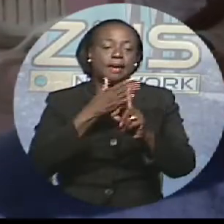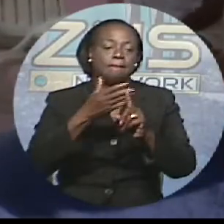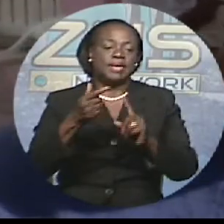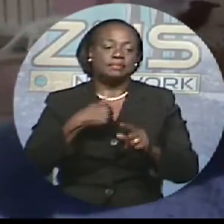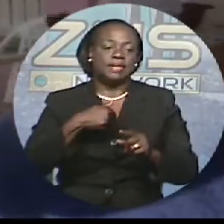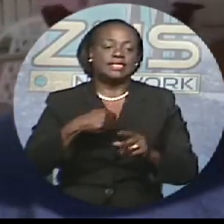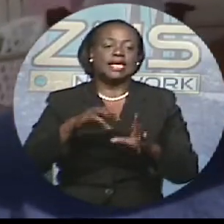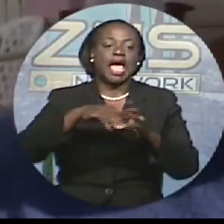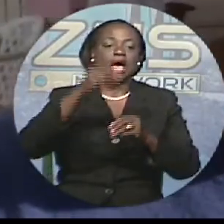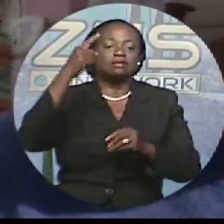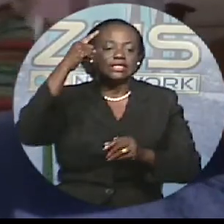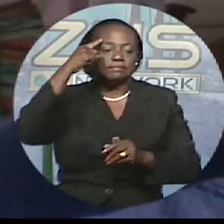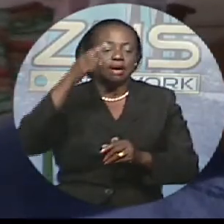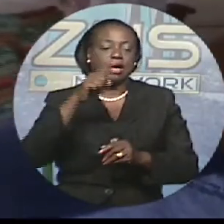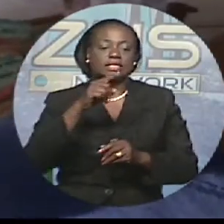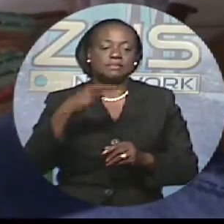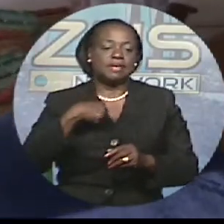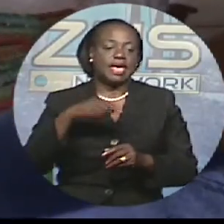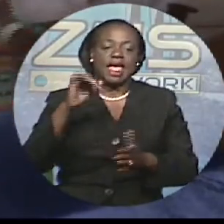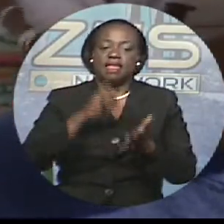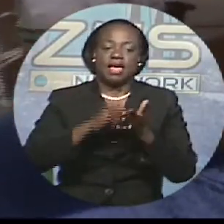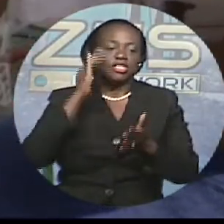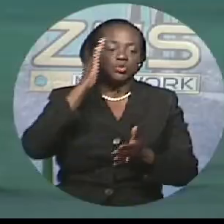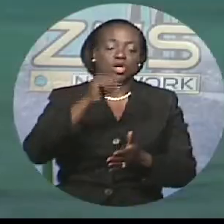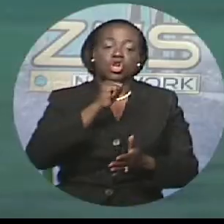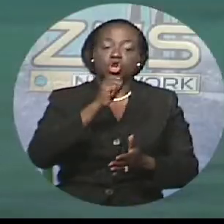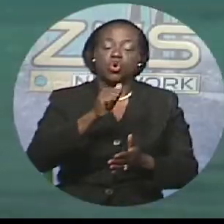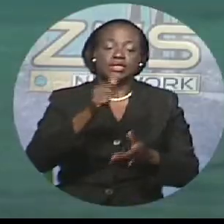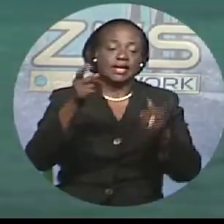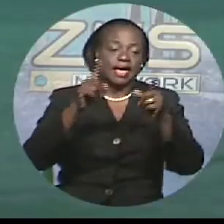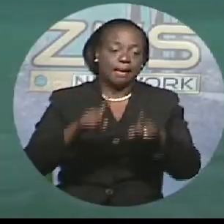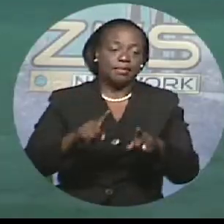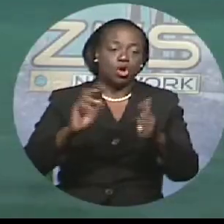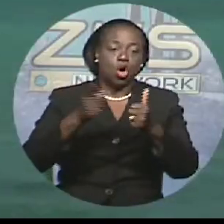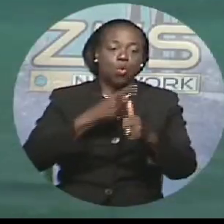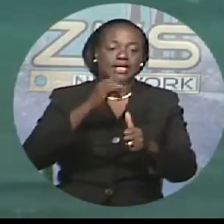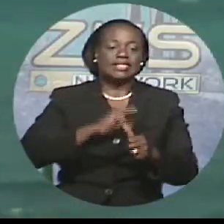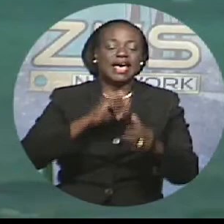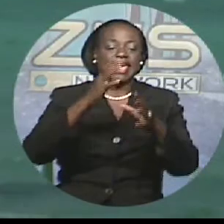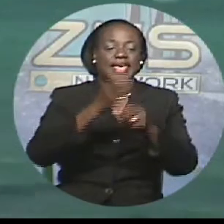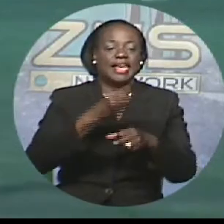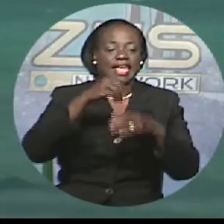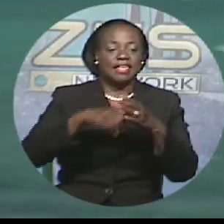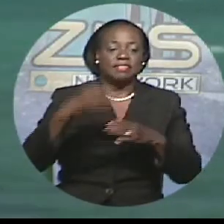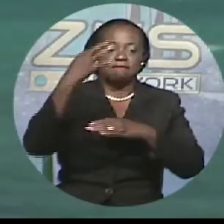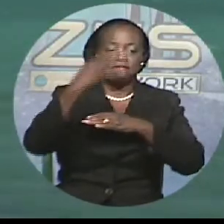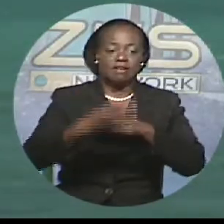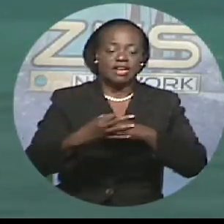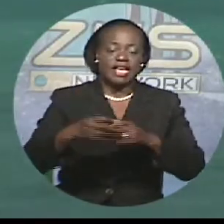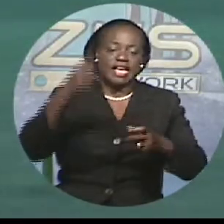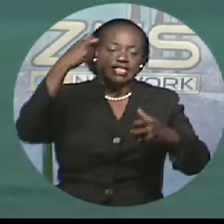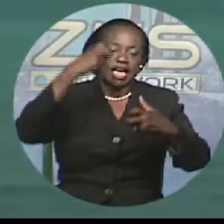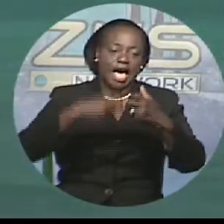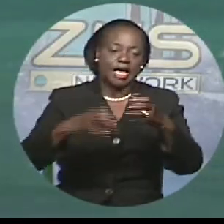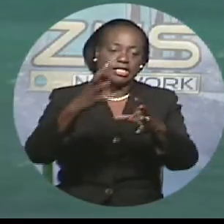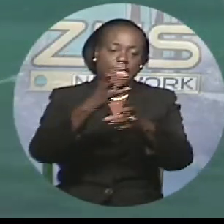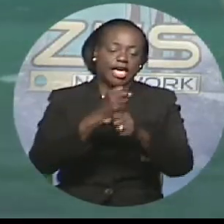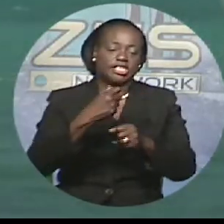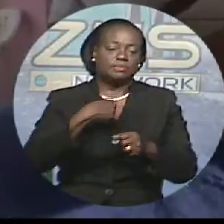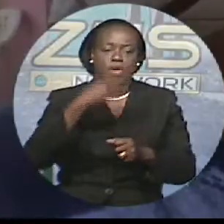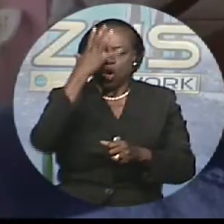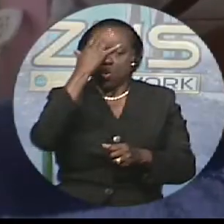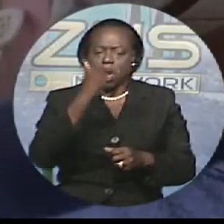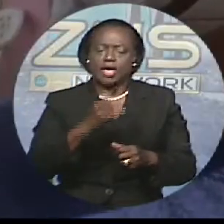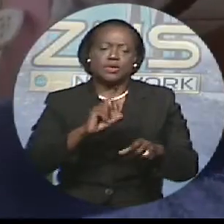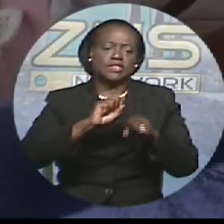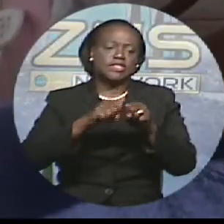happen. Once you see I get in the front, it's hard for you to catch me. Why are you so good? Sir James, Lauren